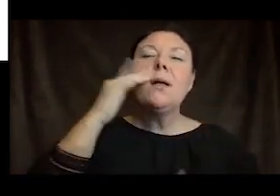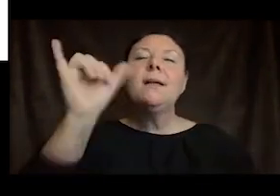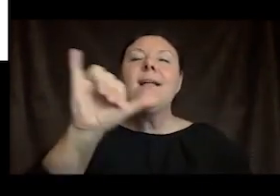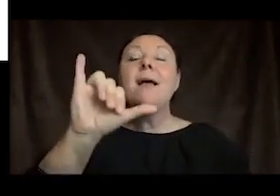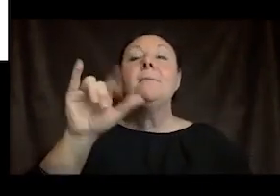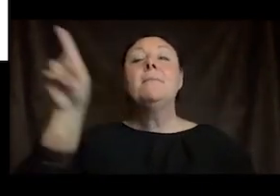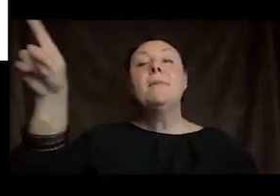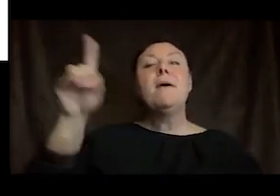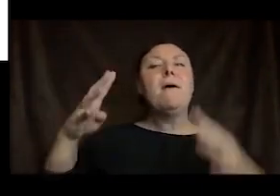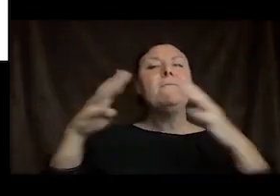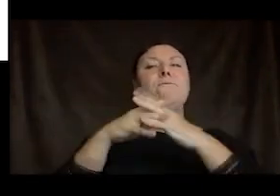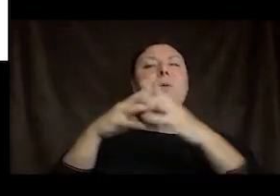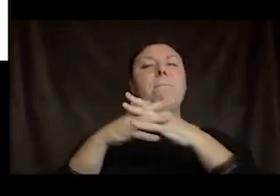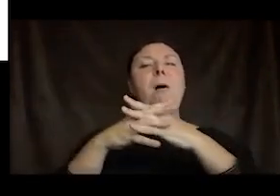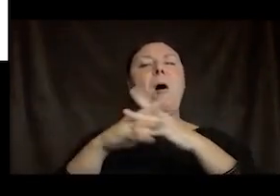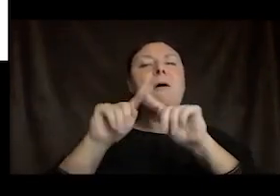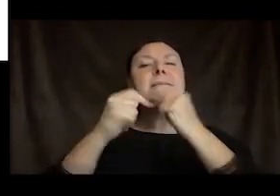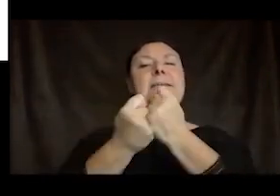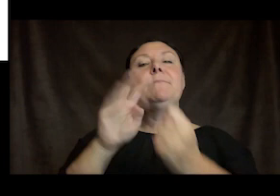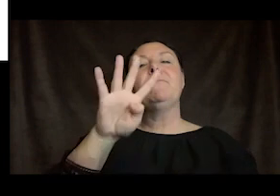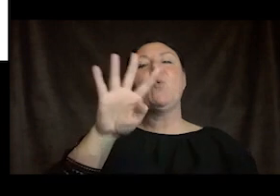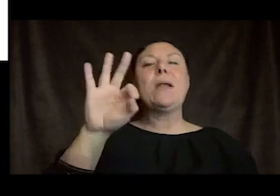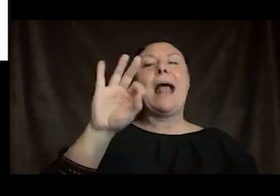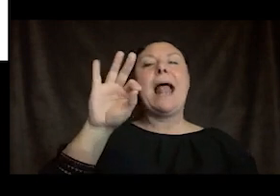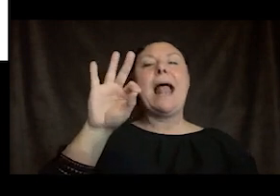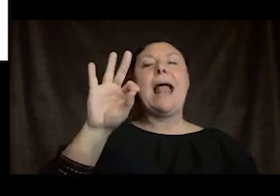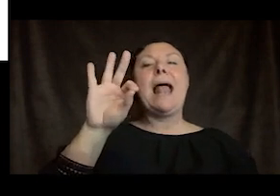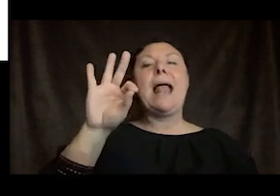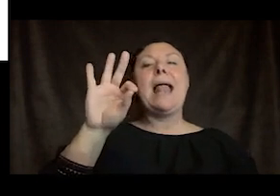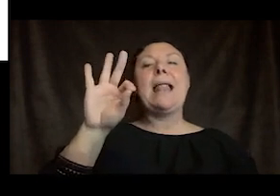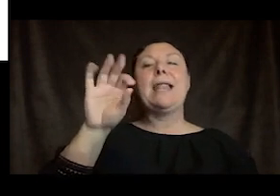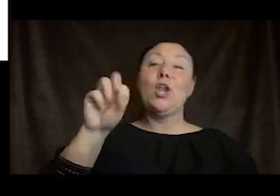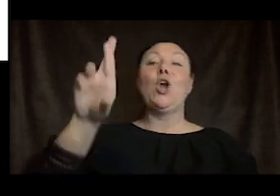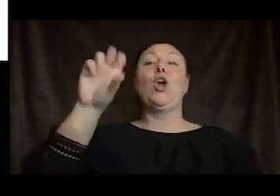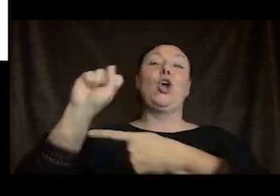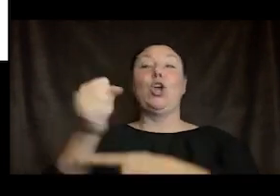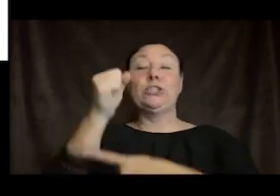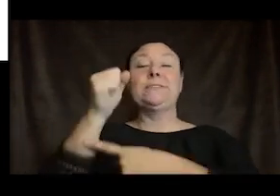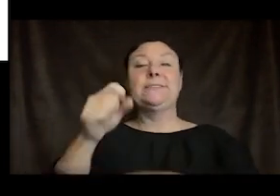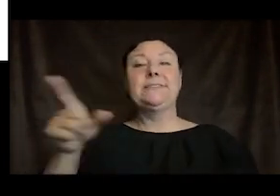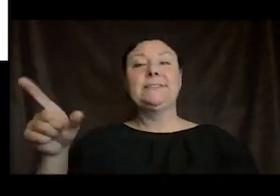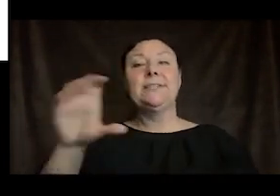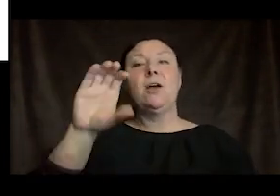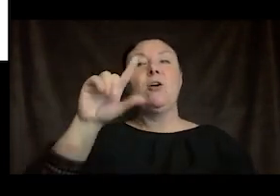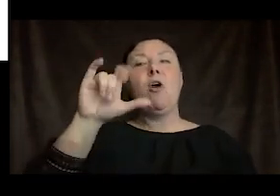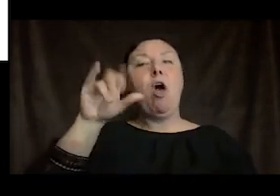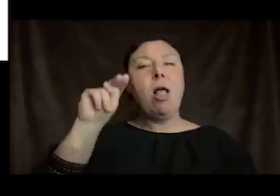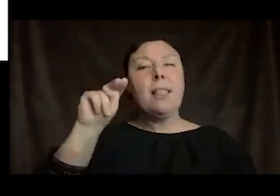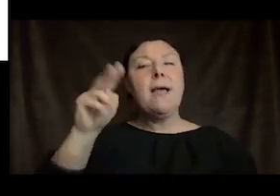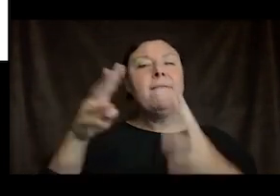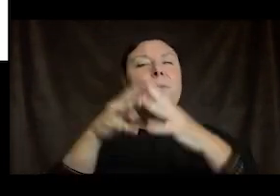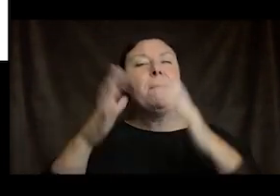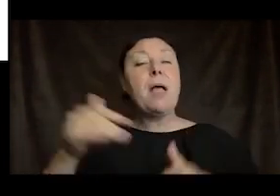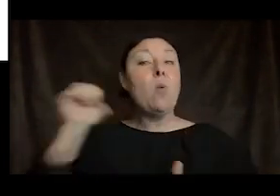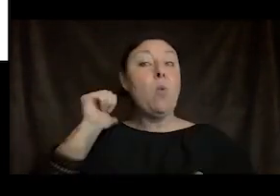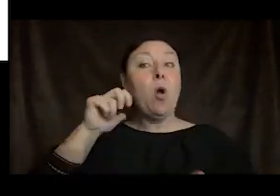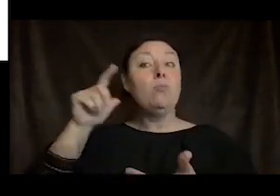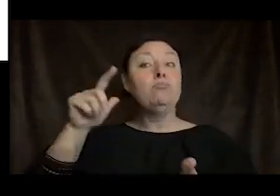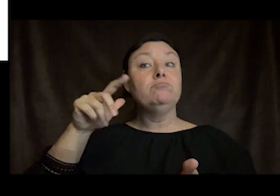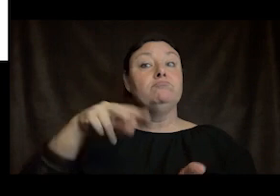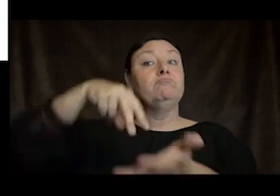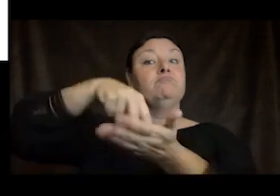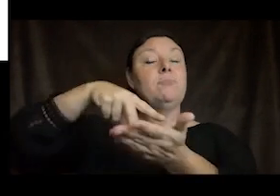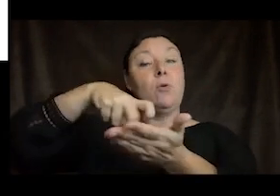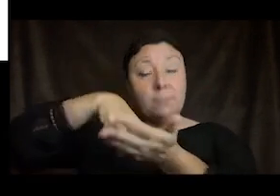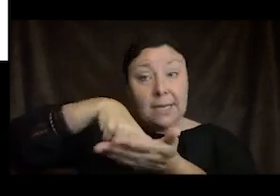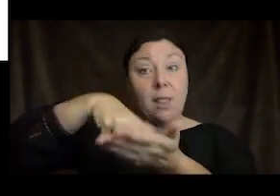his decision not to stand during the national anthem. I would suspect that from every 5-year-old to 55-year-old knows